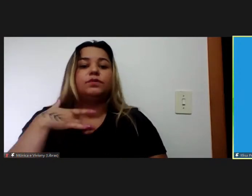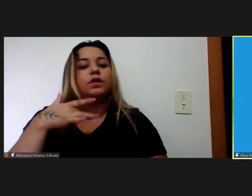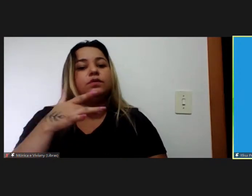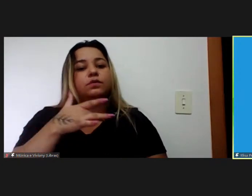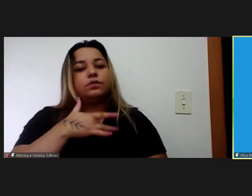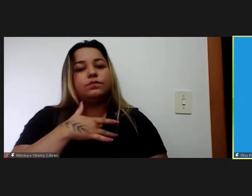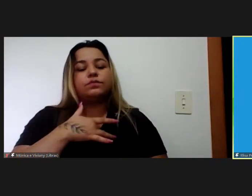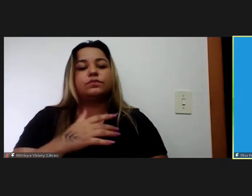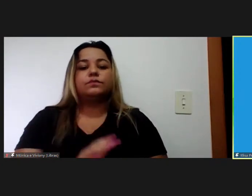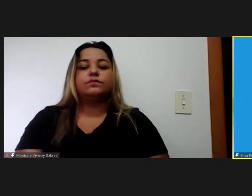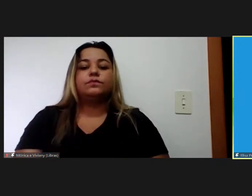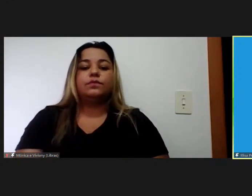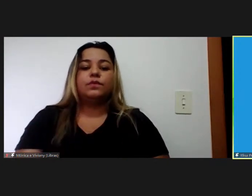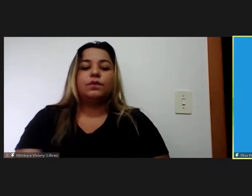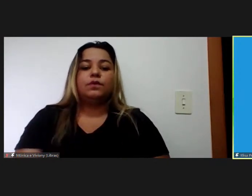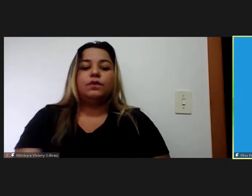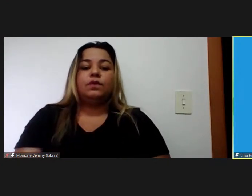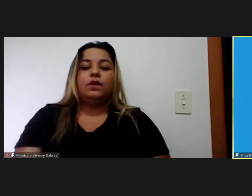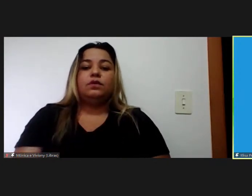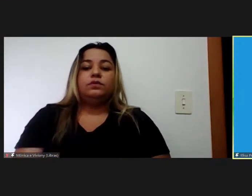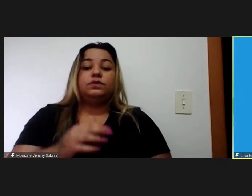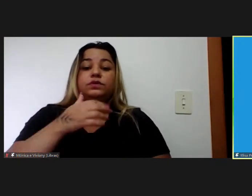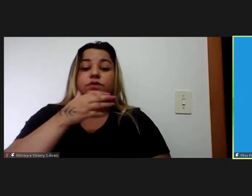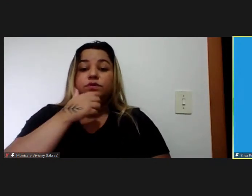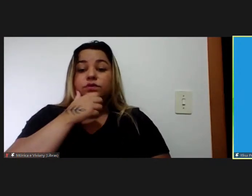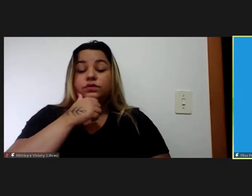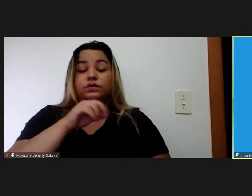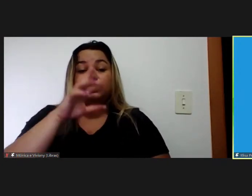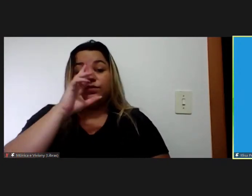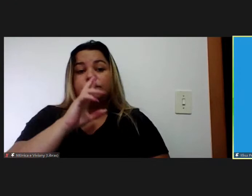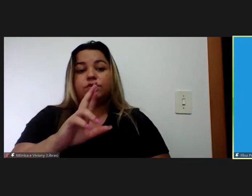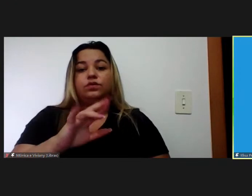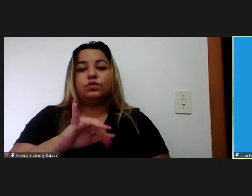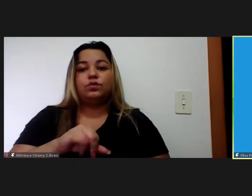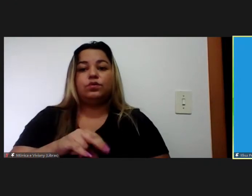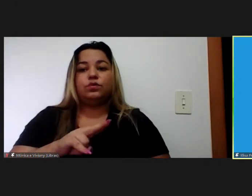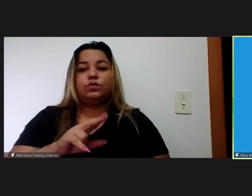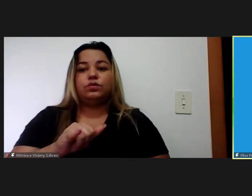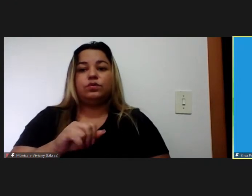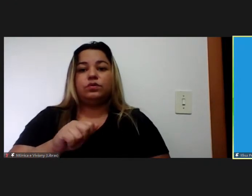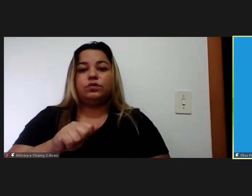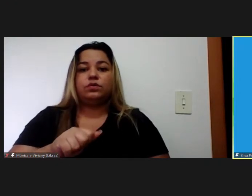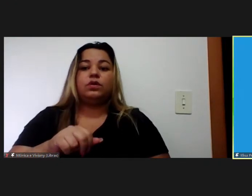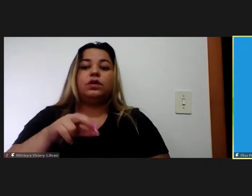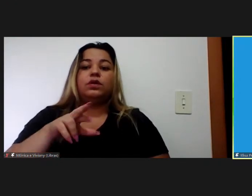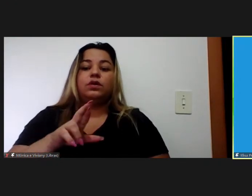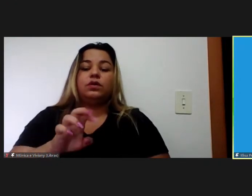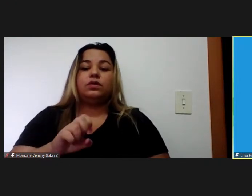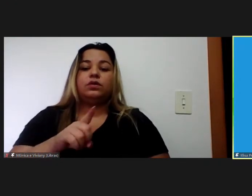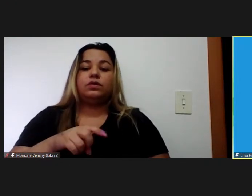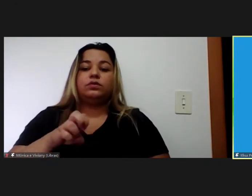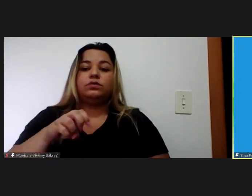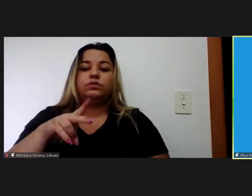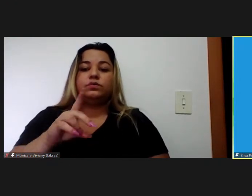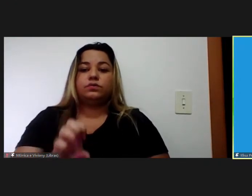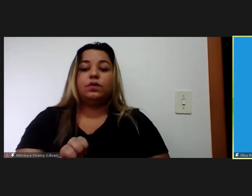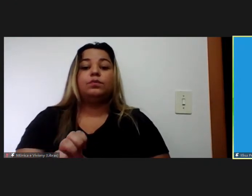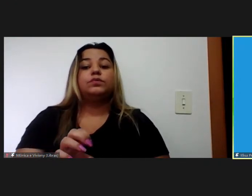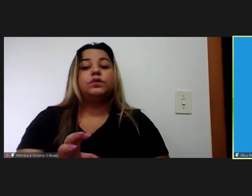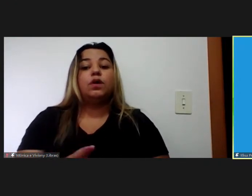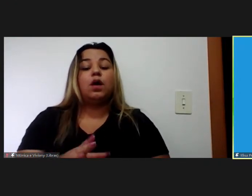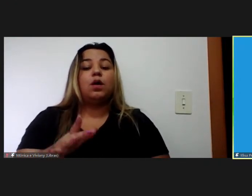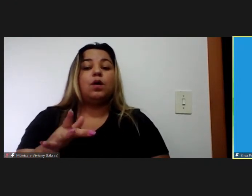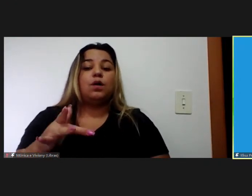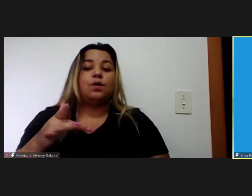Municipal Health Secretariats, Ms. Juliana Rezende, Director from the Department for the Promotion of